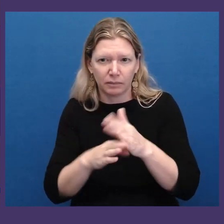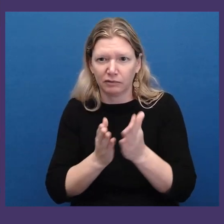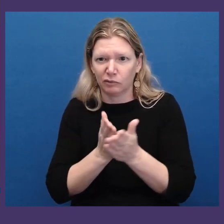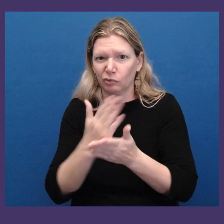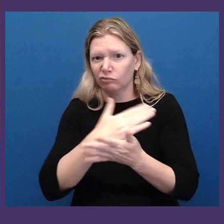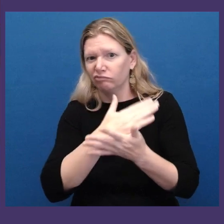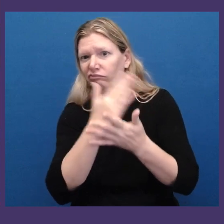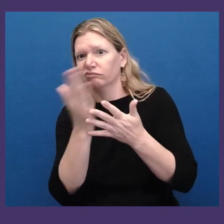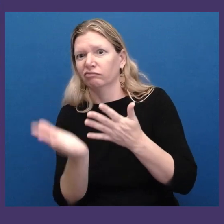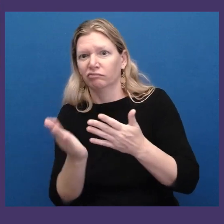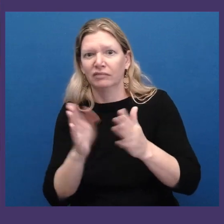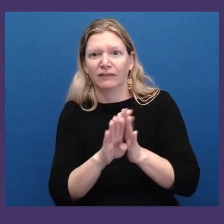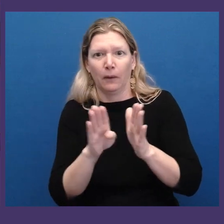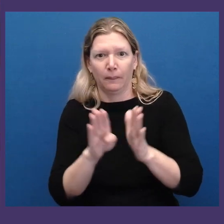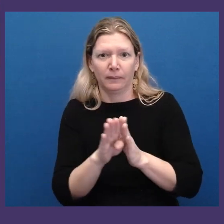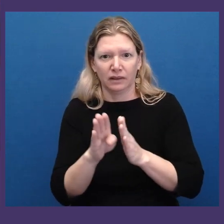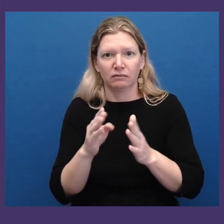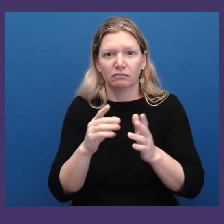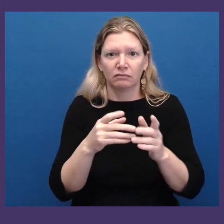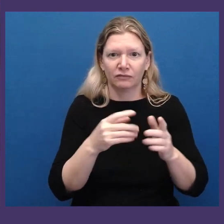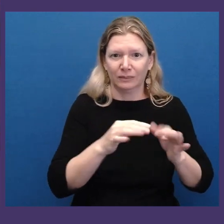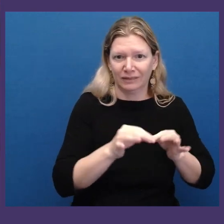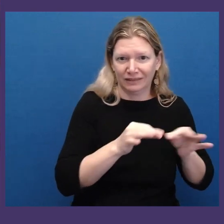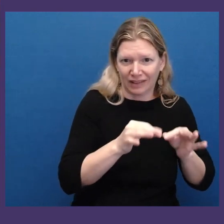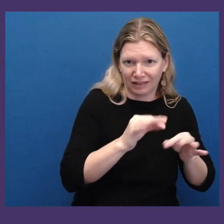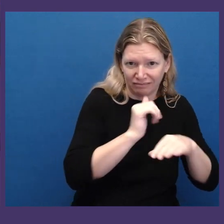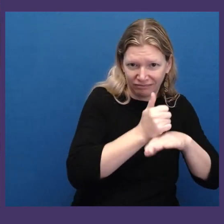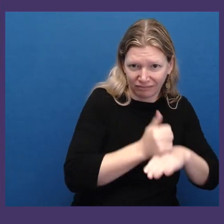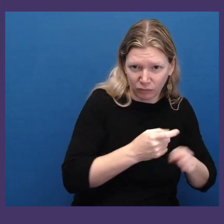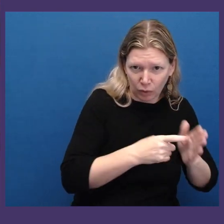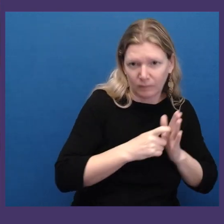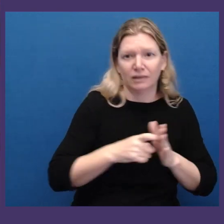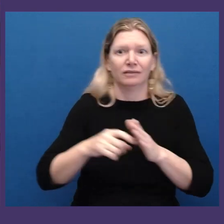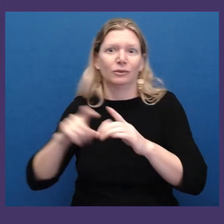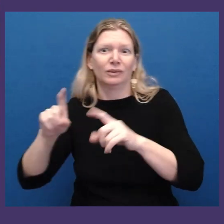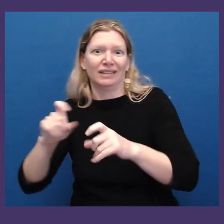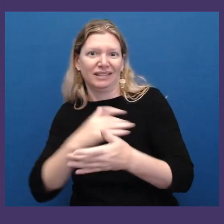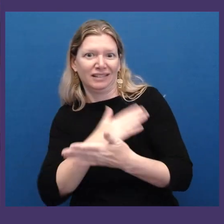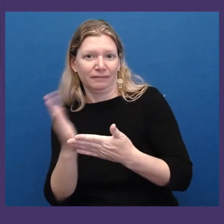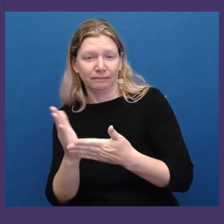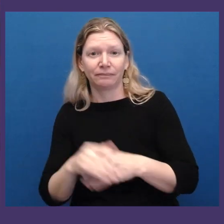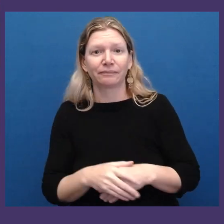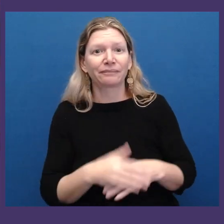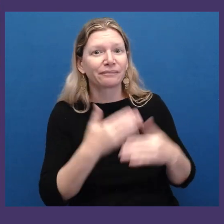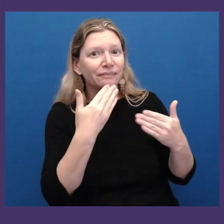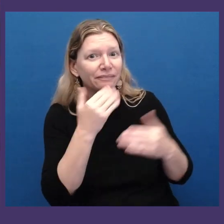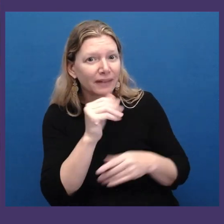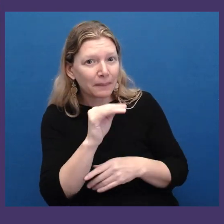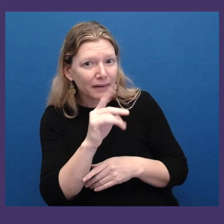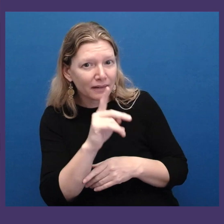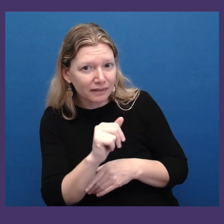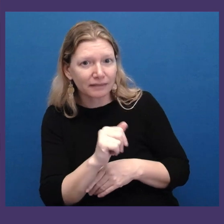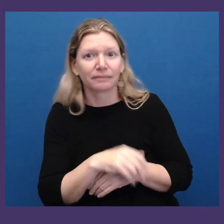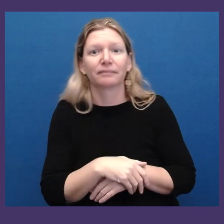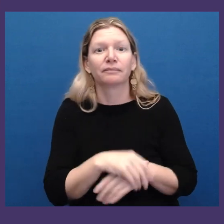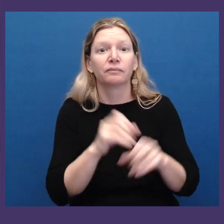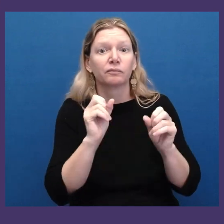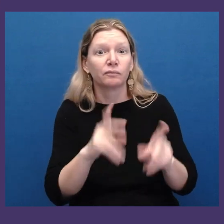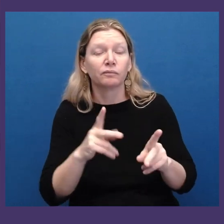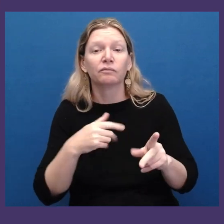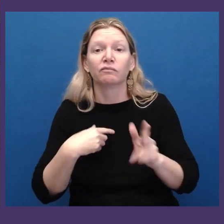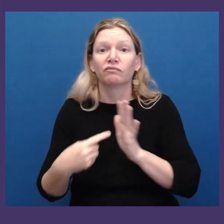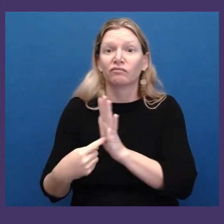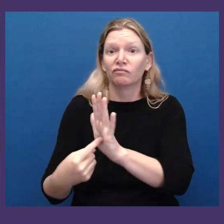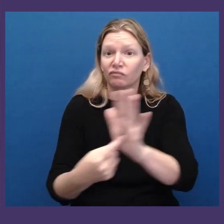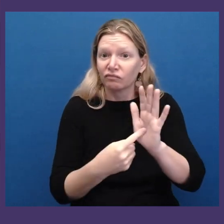testing. Thanks, video call. Okay, I'm going to show y'all how developers can leverage GitHub Copilot to quickly